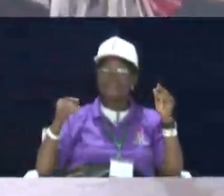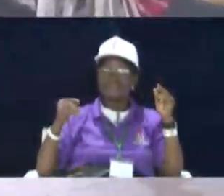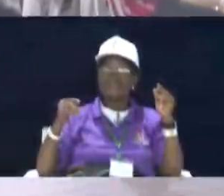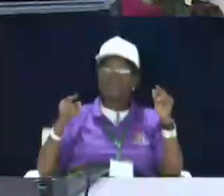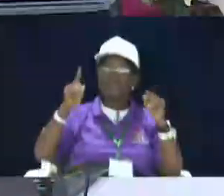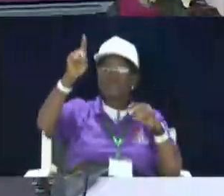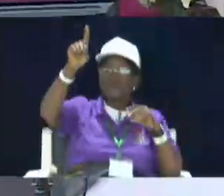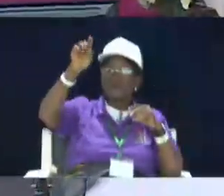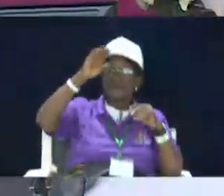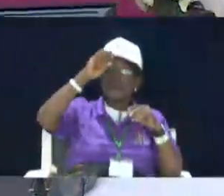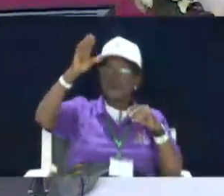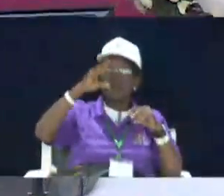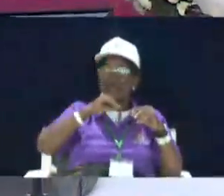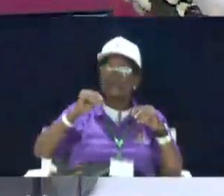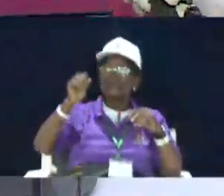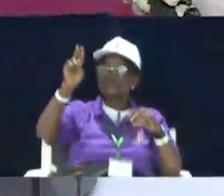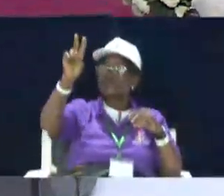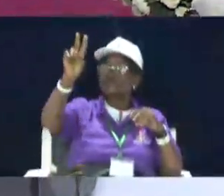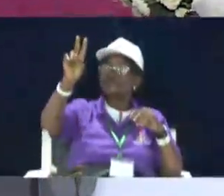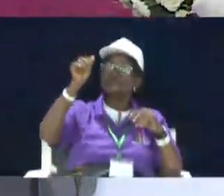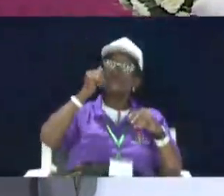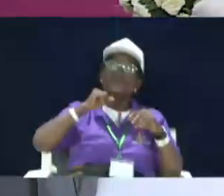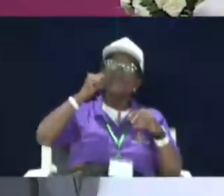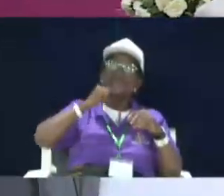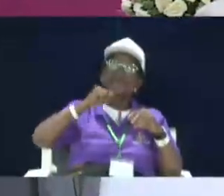One boy and two girls.